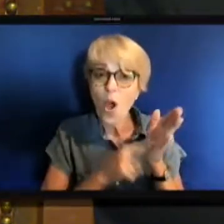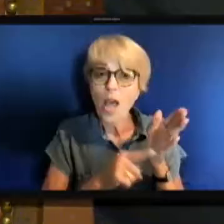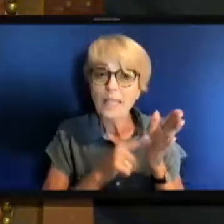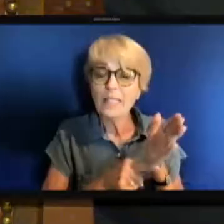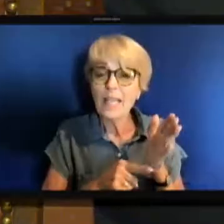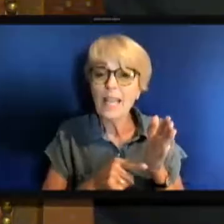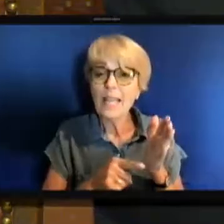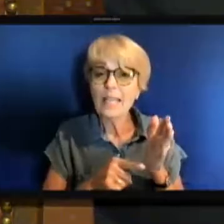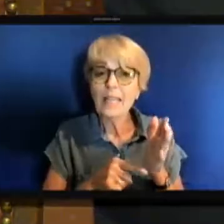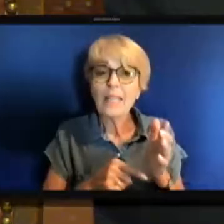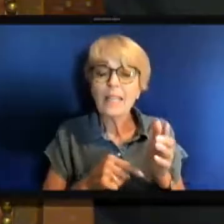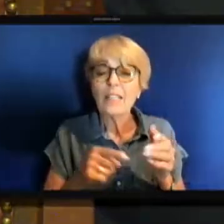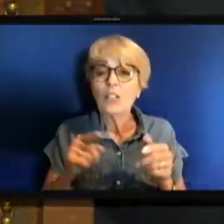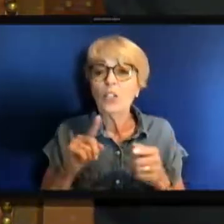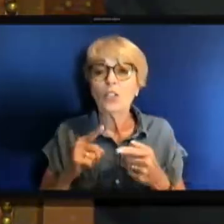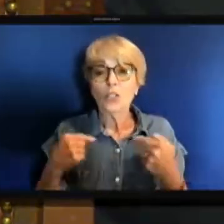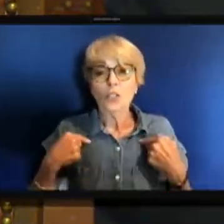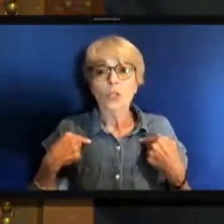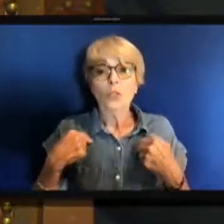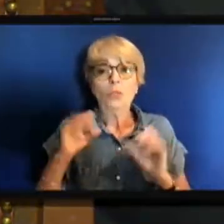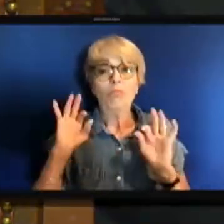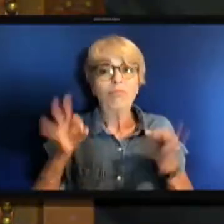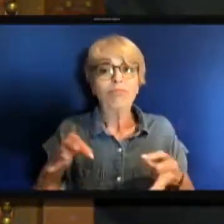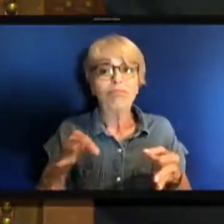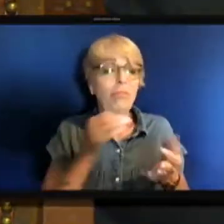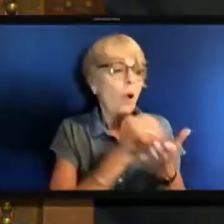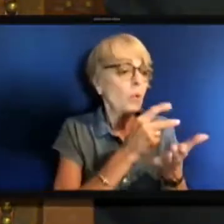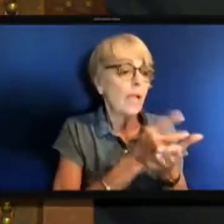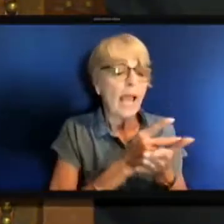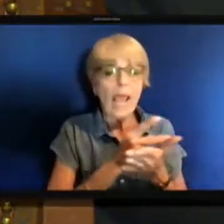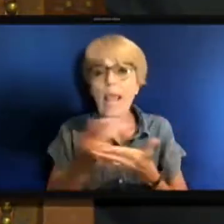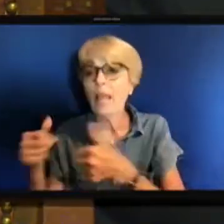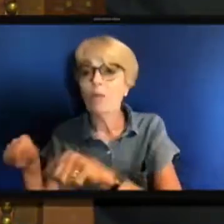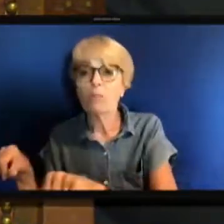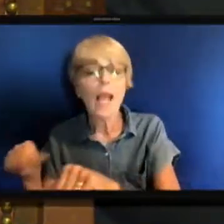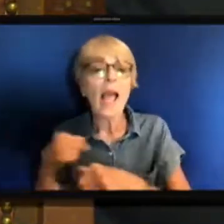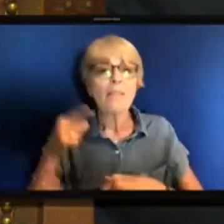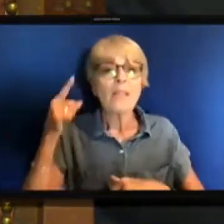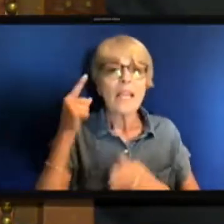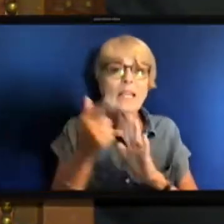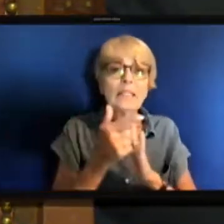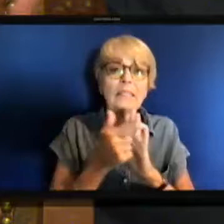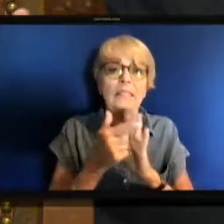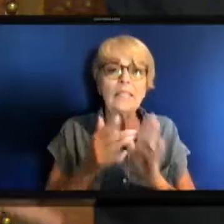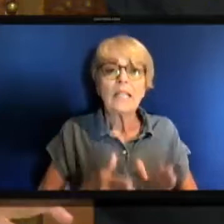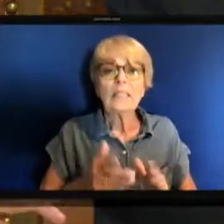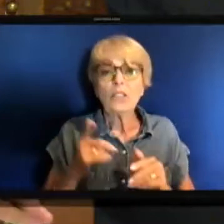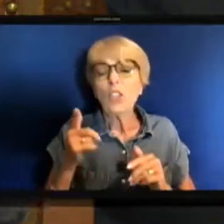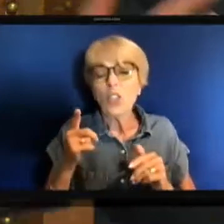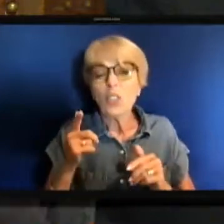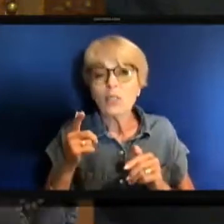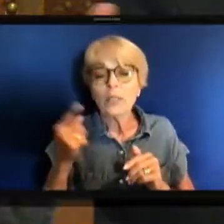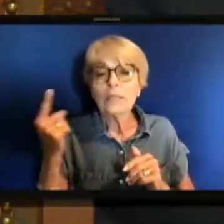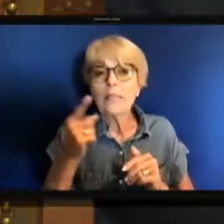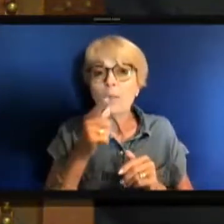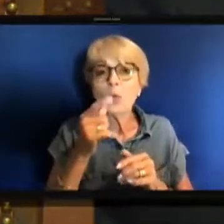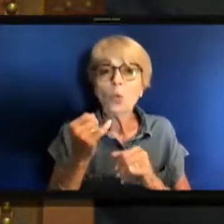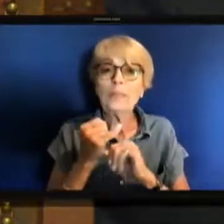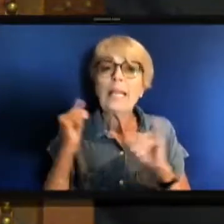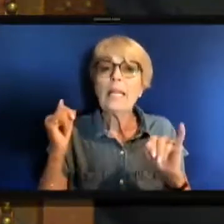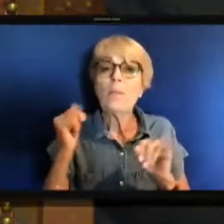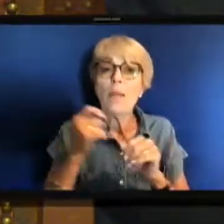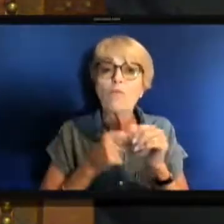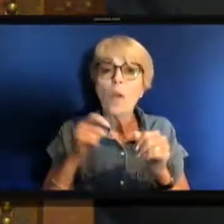isn't okay. I don't know that that's appropriate. I do think that the solicitor, or theoretically, someone who's independent from the